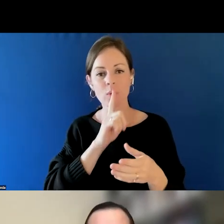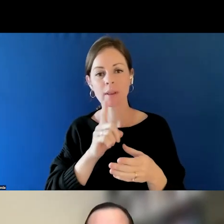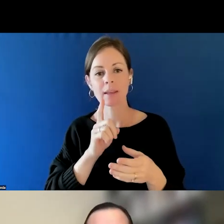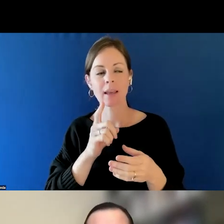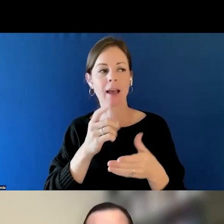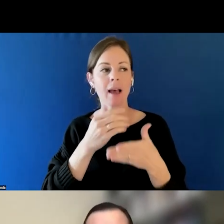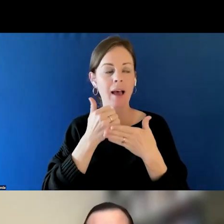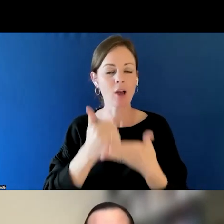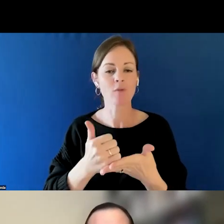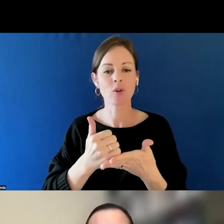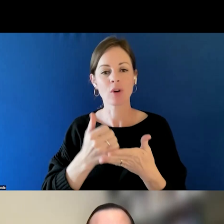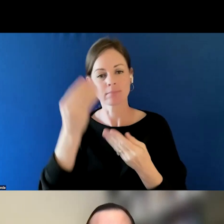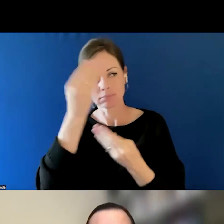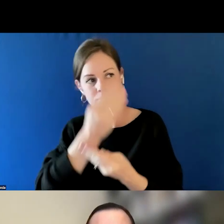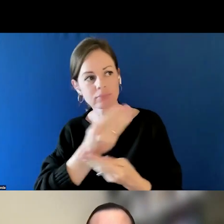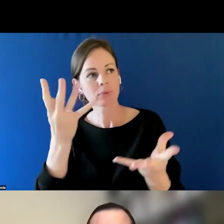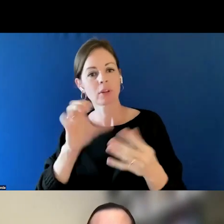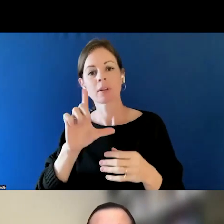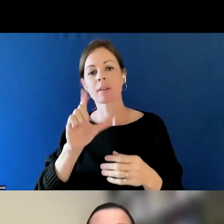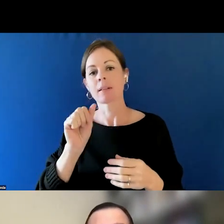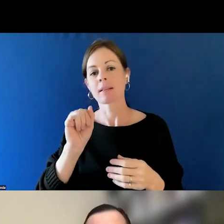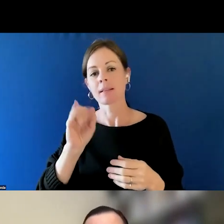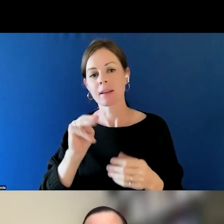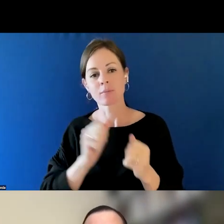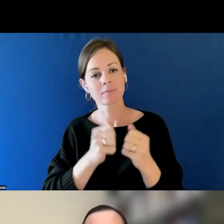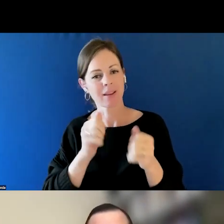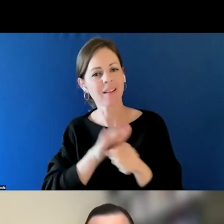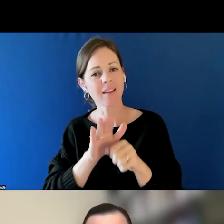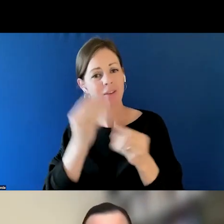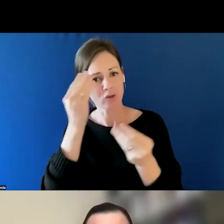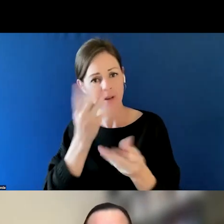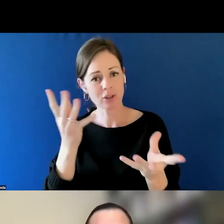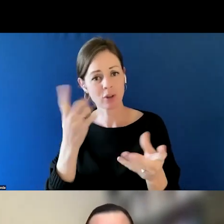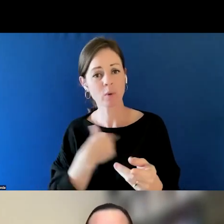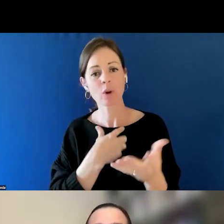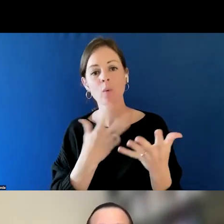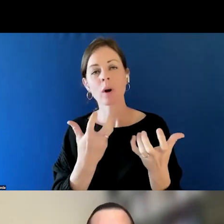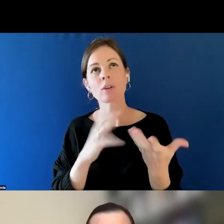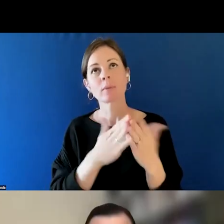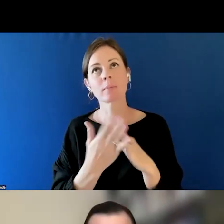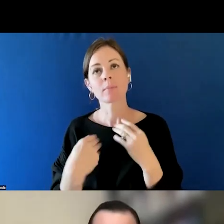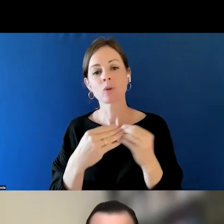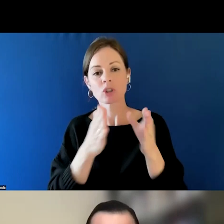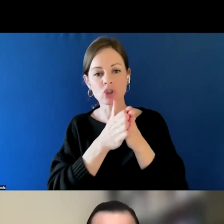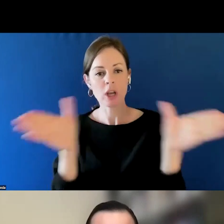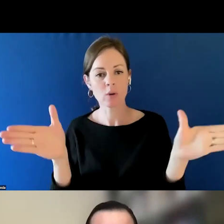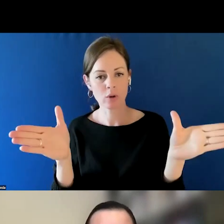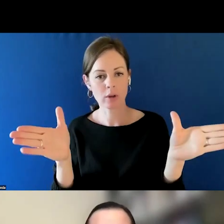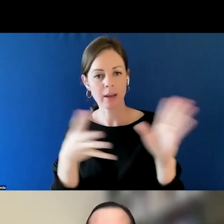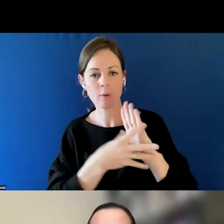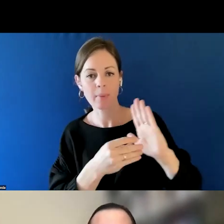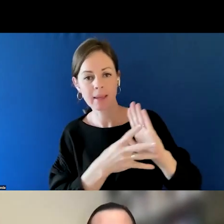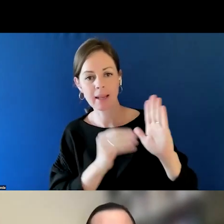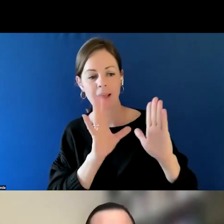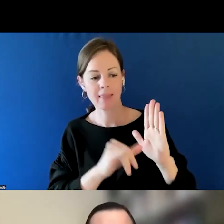and informative claims is something that ideally we'll be able to generalize by replicating studies like